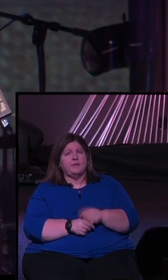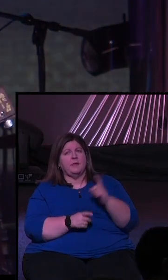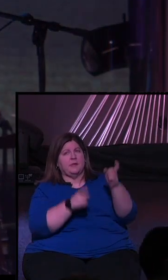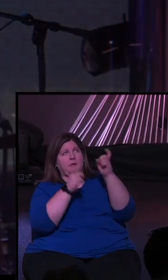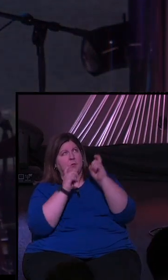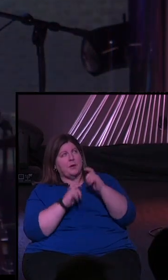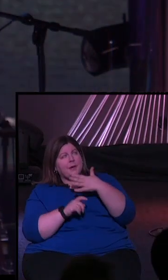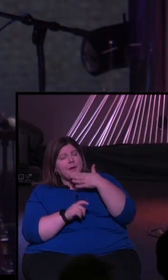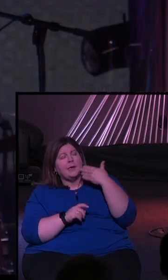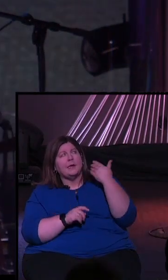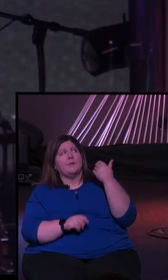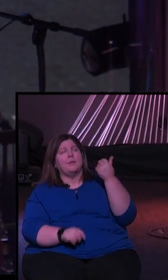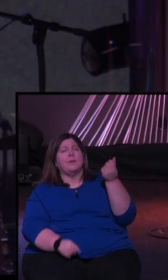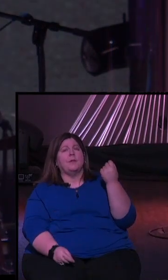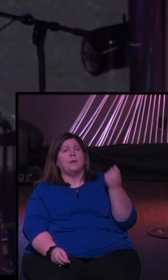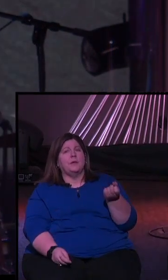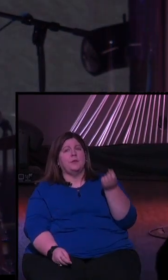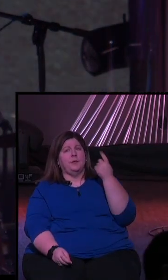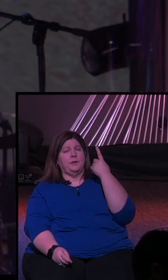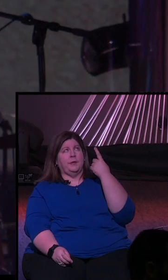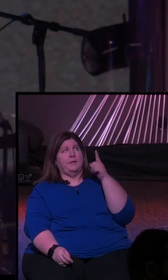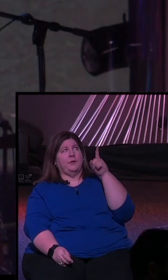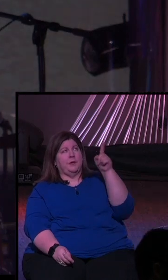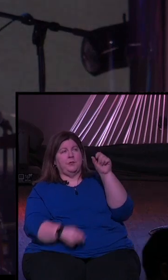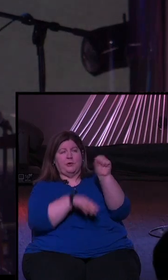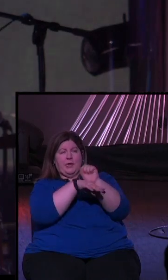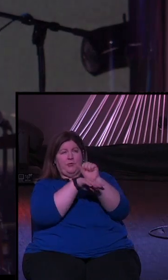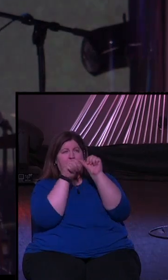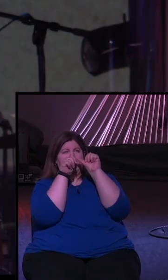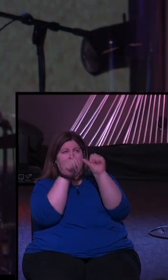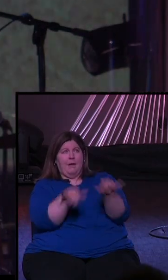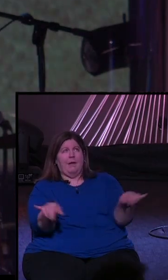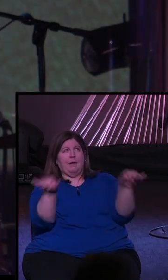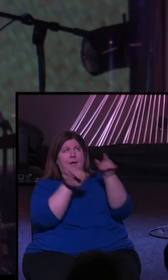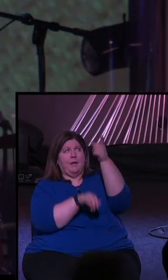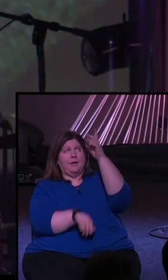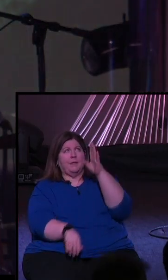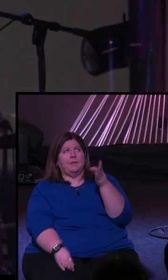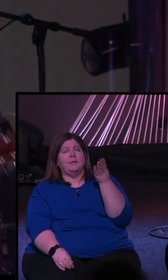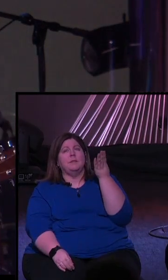Give us a great glimpse of an ever-changing God.